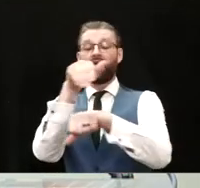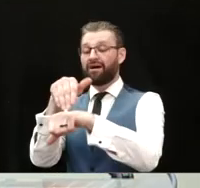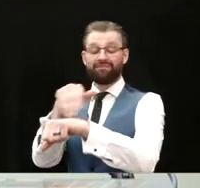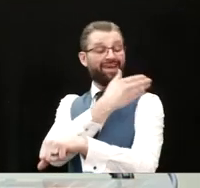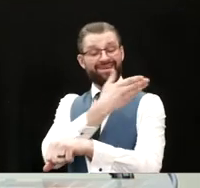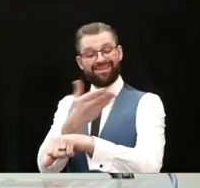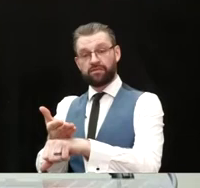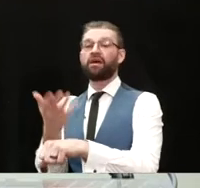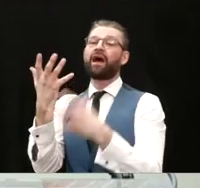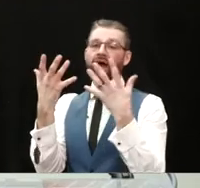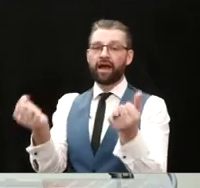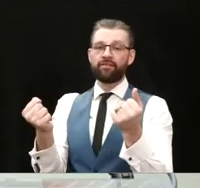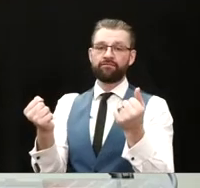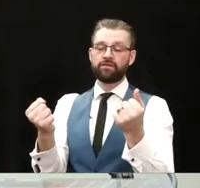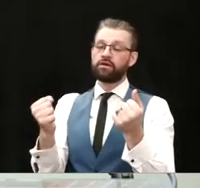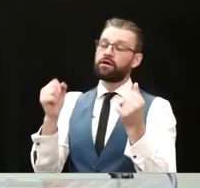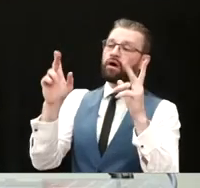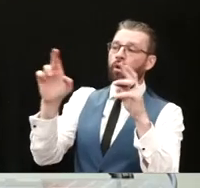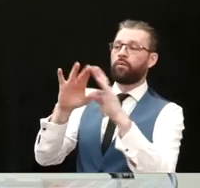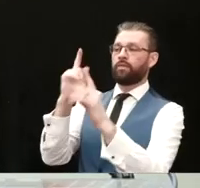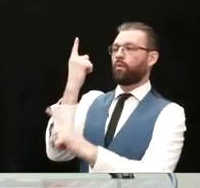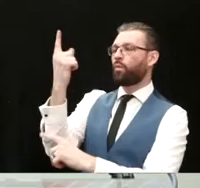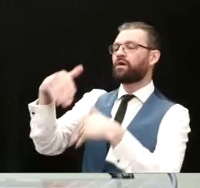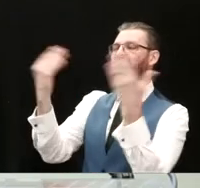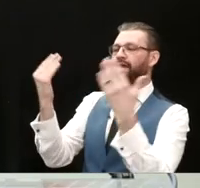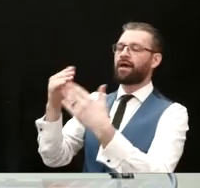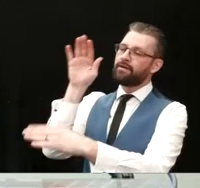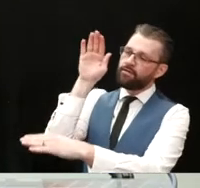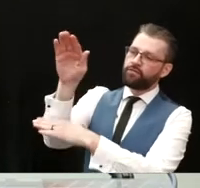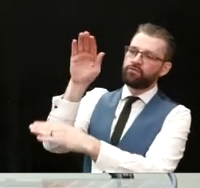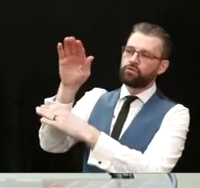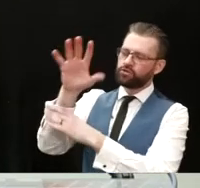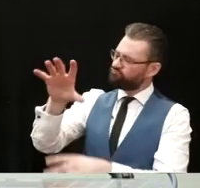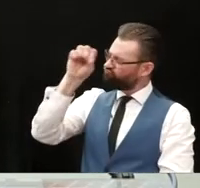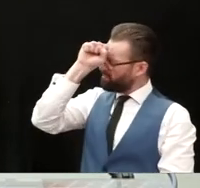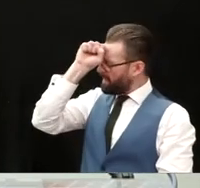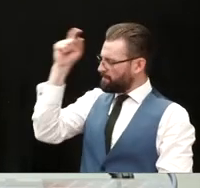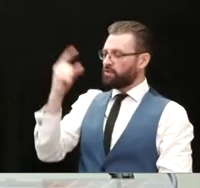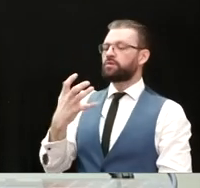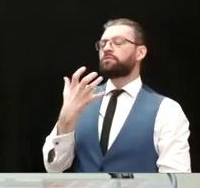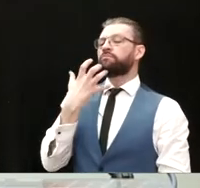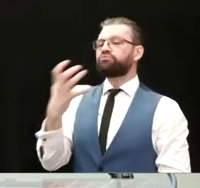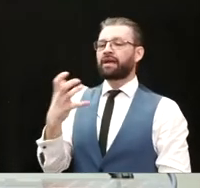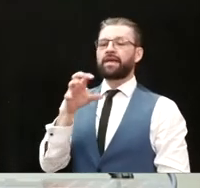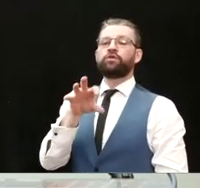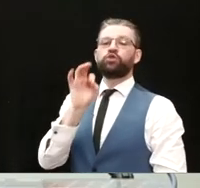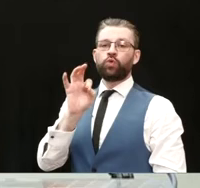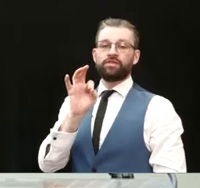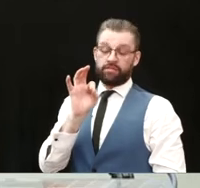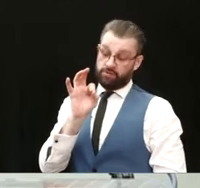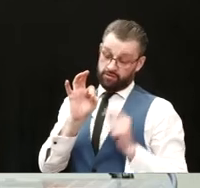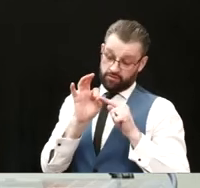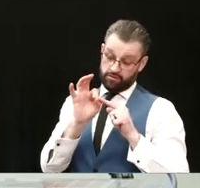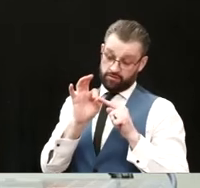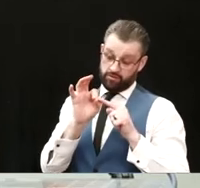As we aspire to a one day in the future, let us not forget the courageous choices that have a big